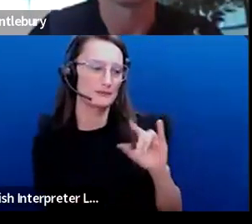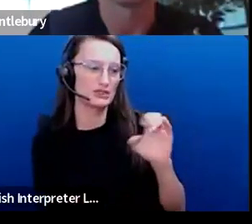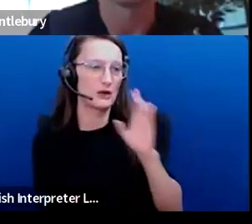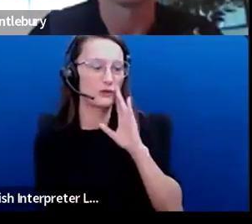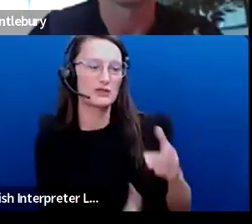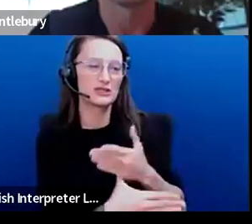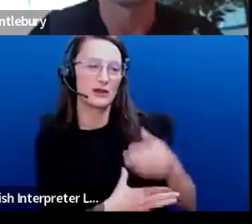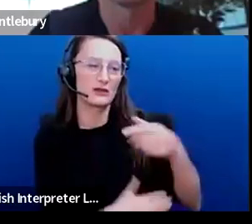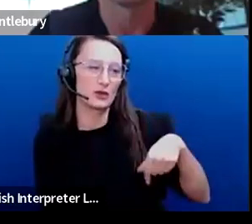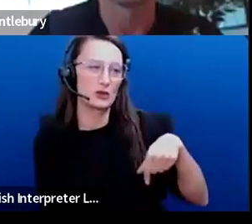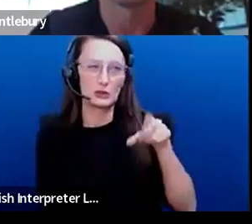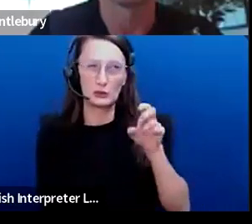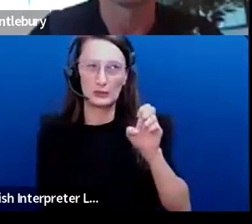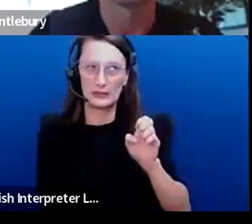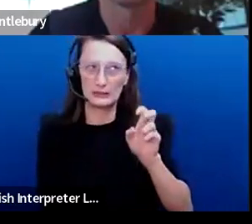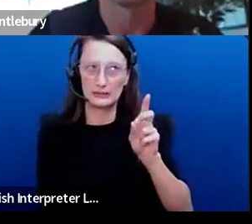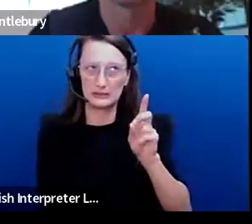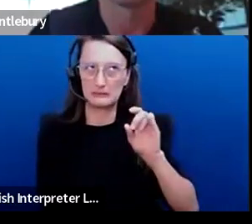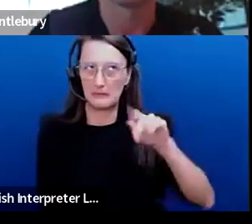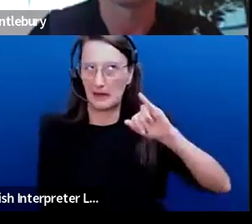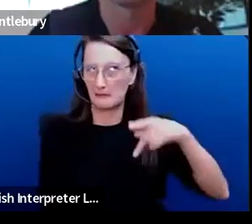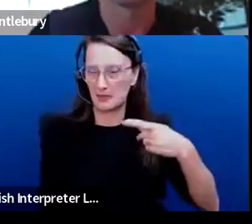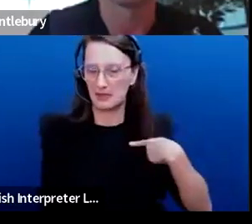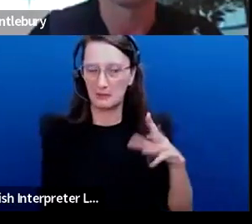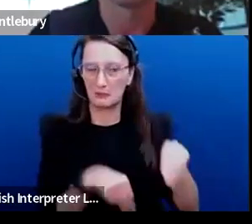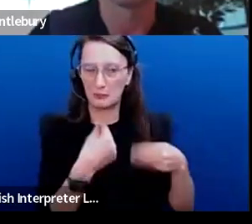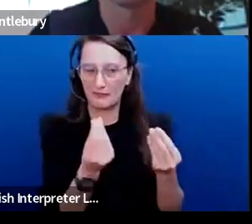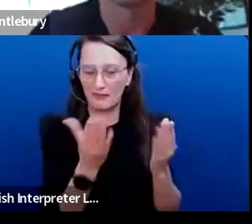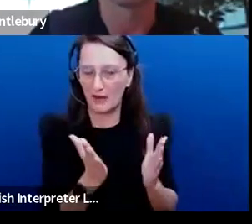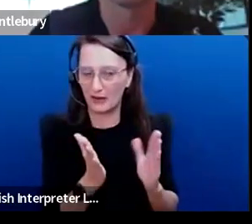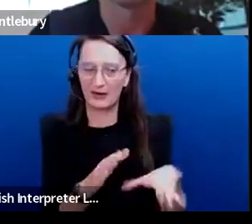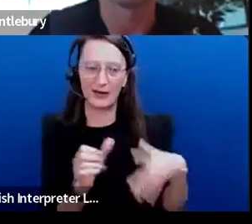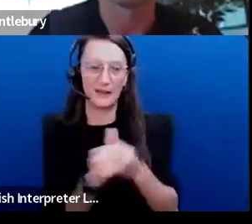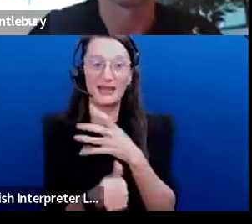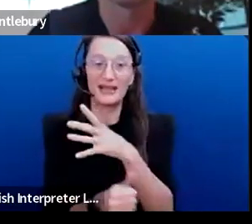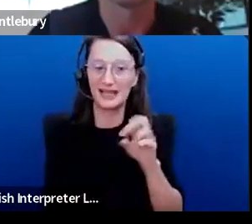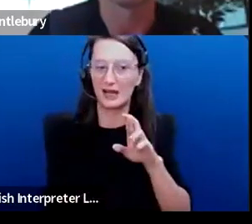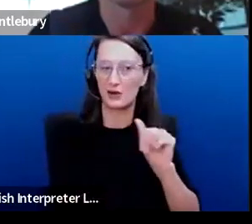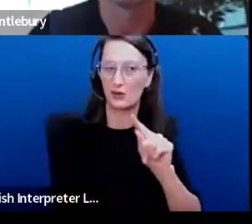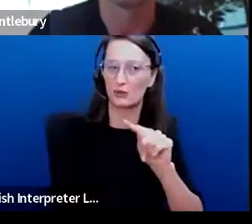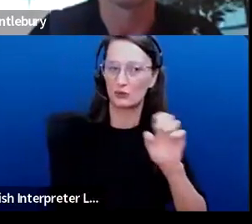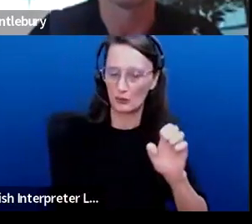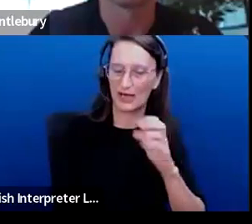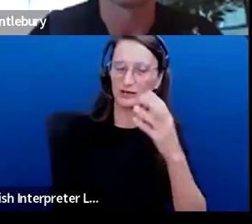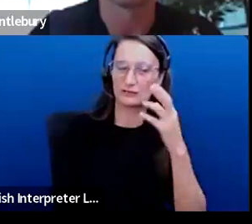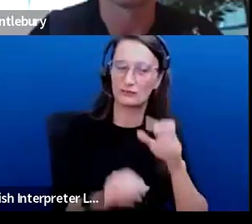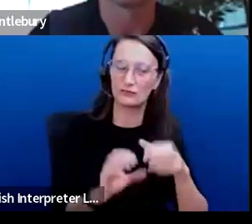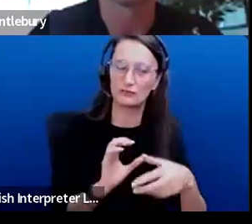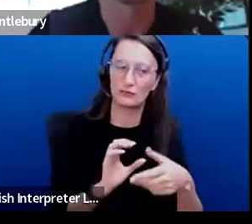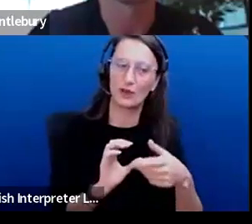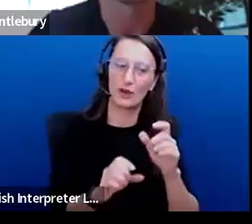directory updates. We also want to make sure that everybody has the rate reform updates information, so Michelle will go over